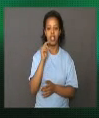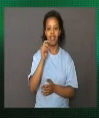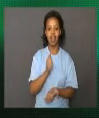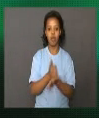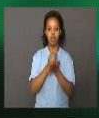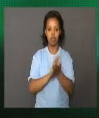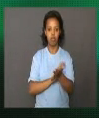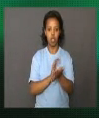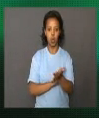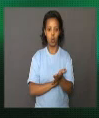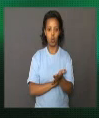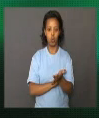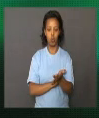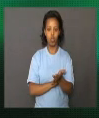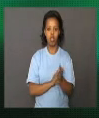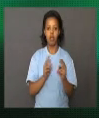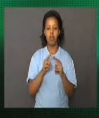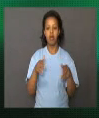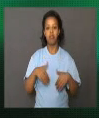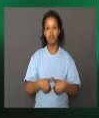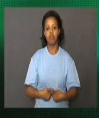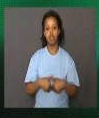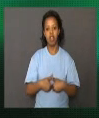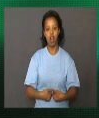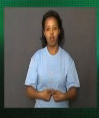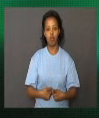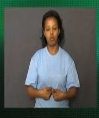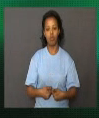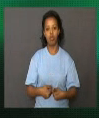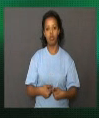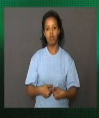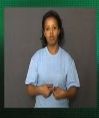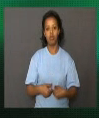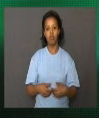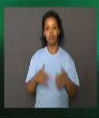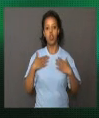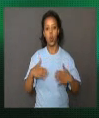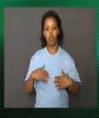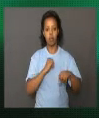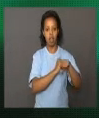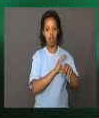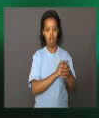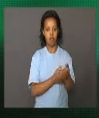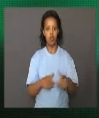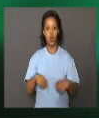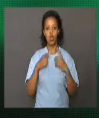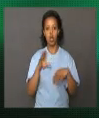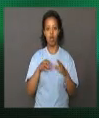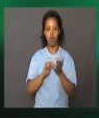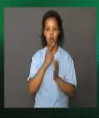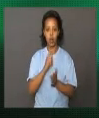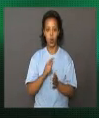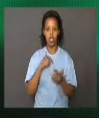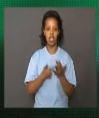helper cells, the weaker the immune system, and therefore the more vulnerable a person